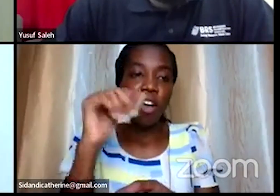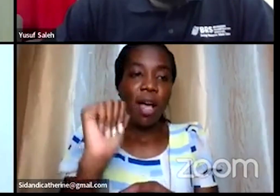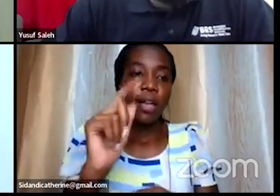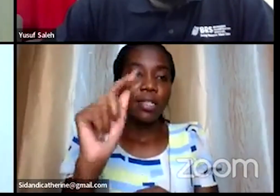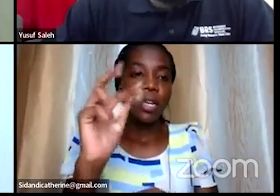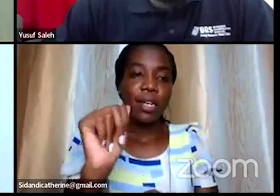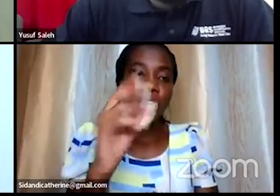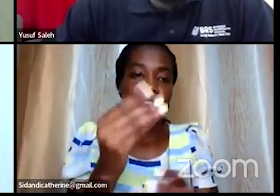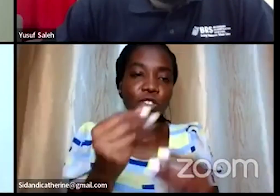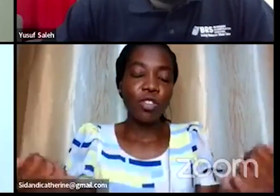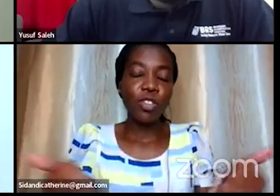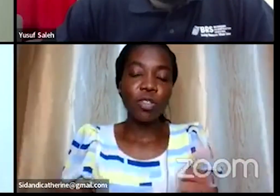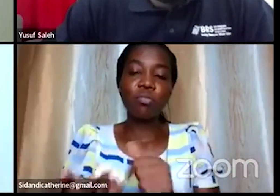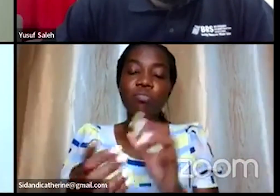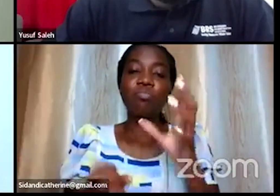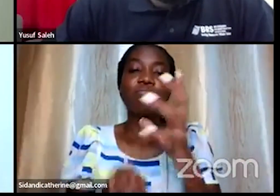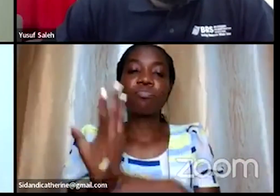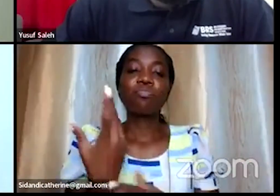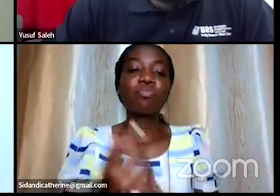on to the next segment.